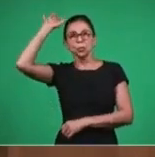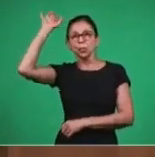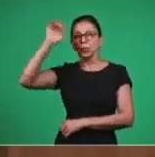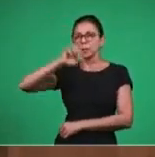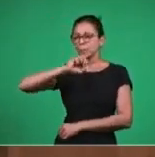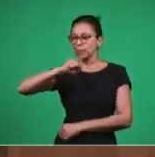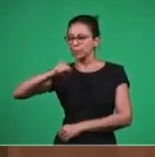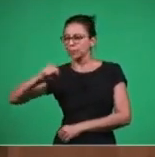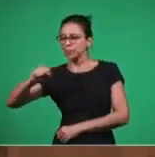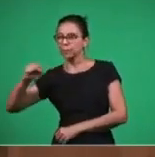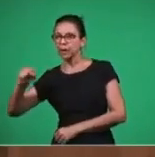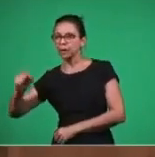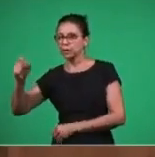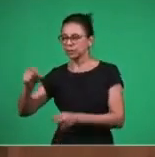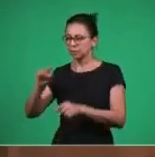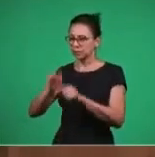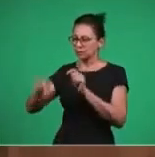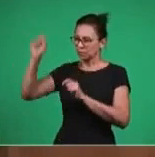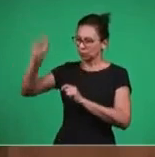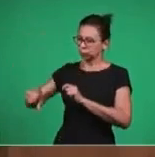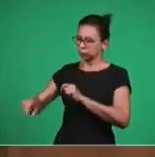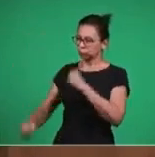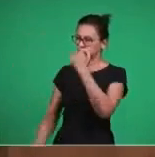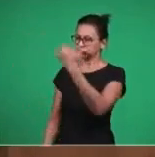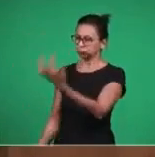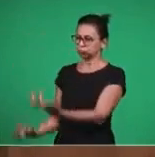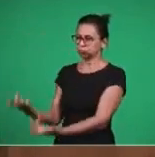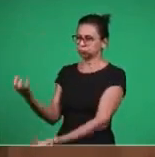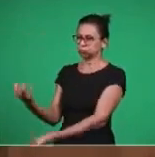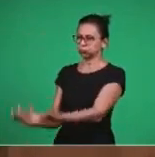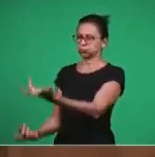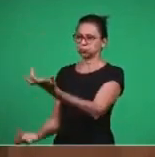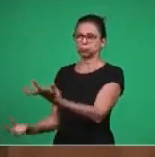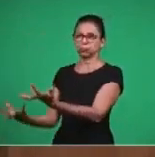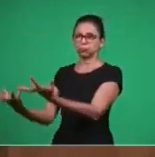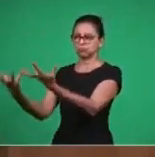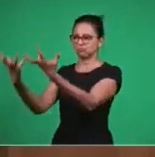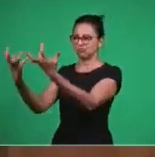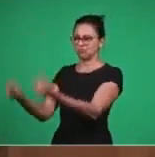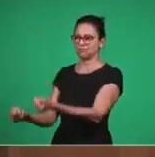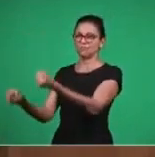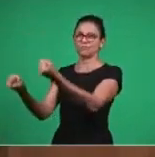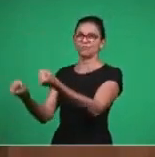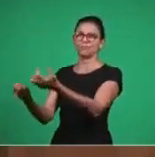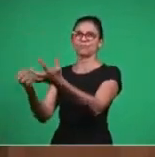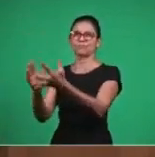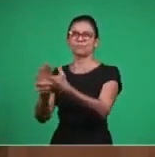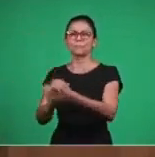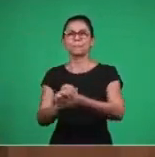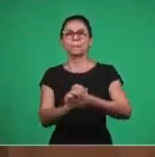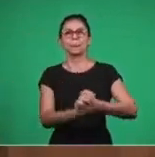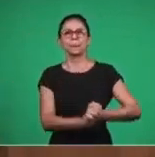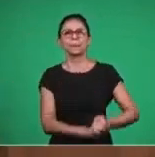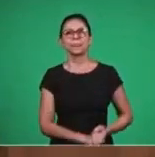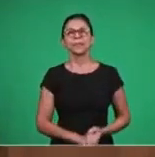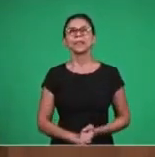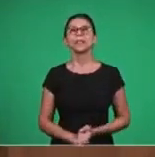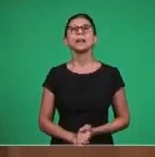was Elisha that made a hammer float in the